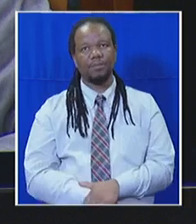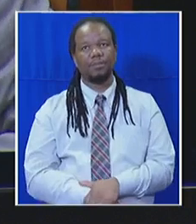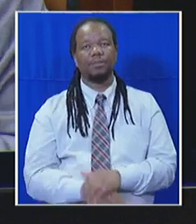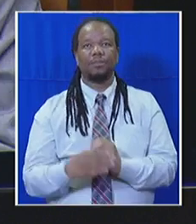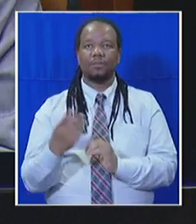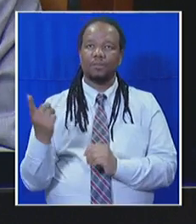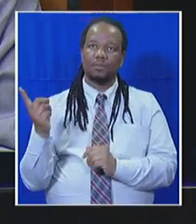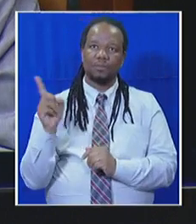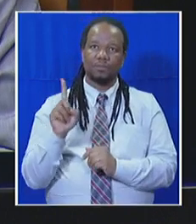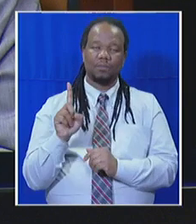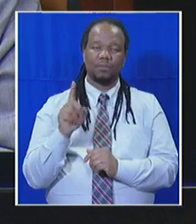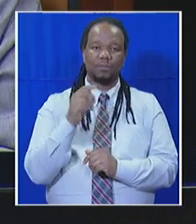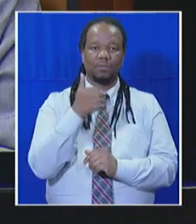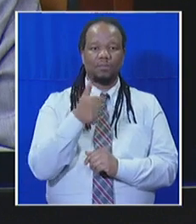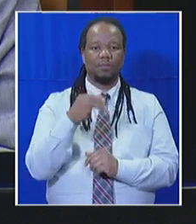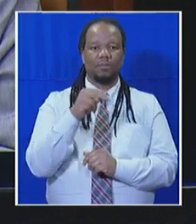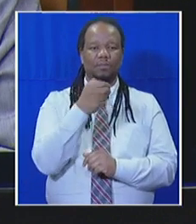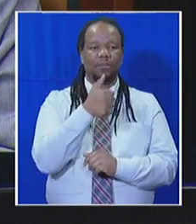Honourable, the Chief Whip of the Majority Party.